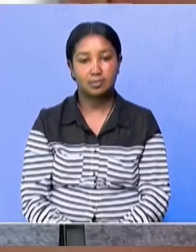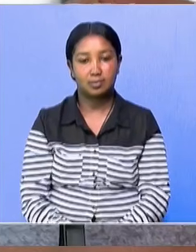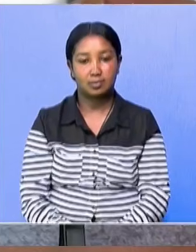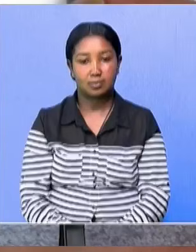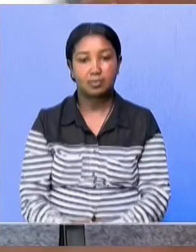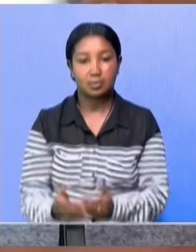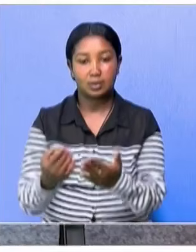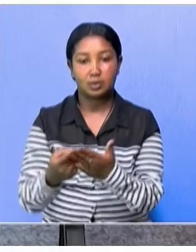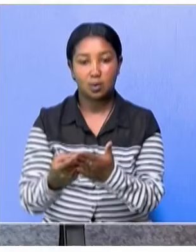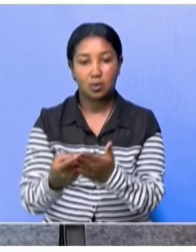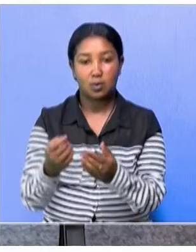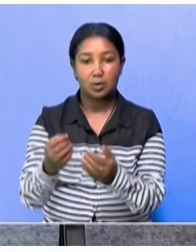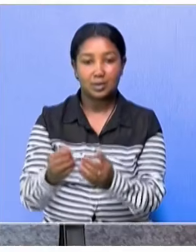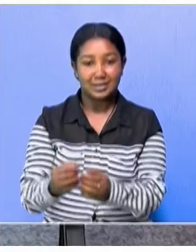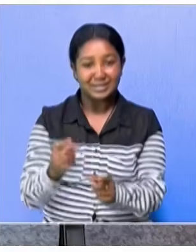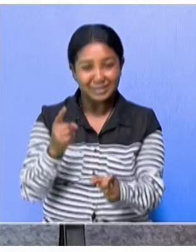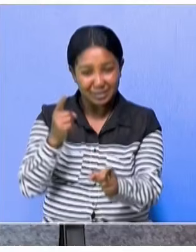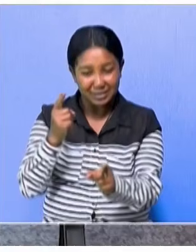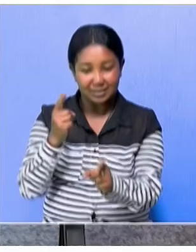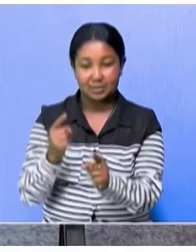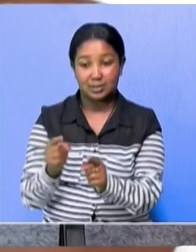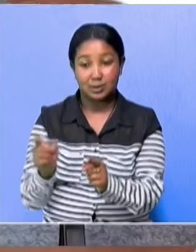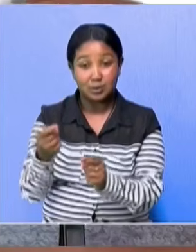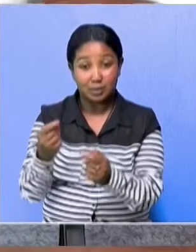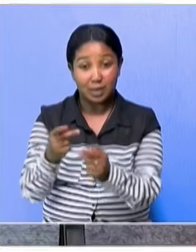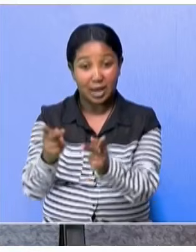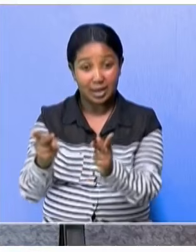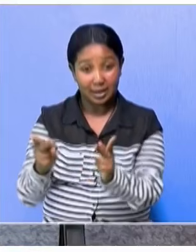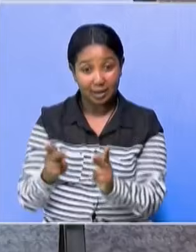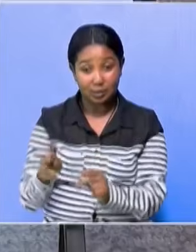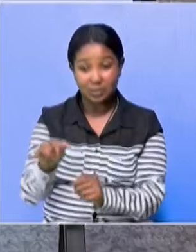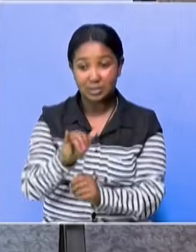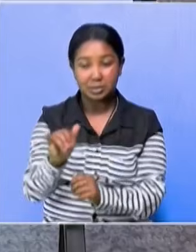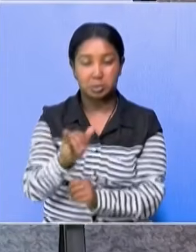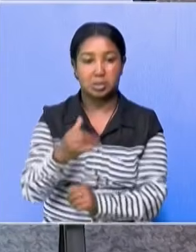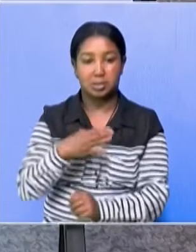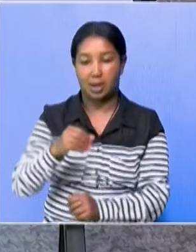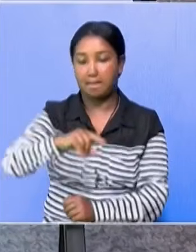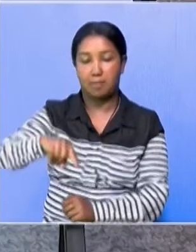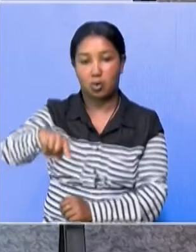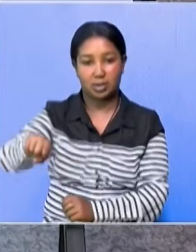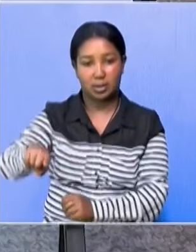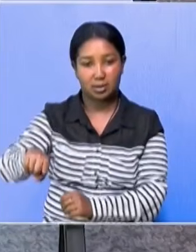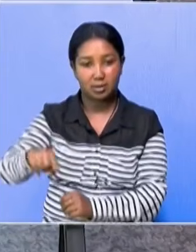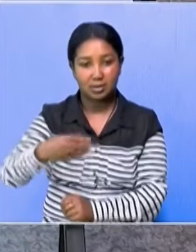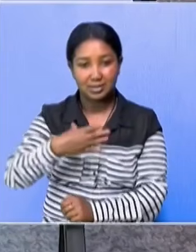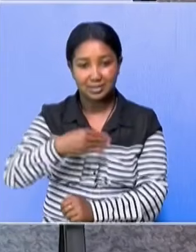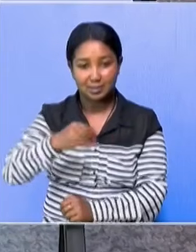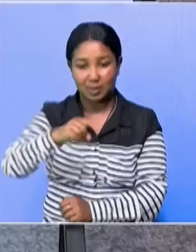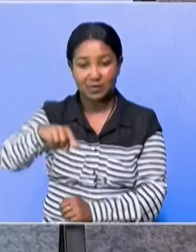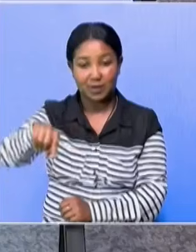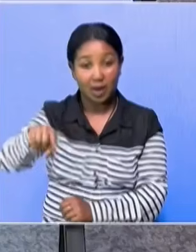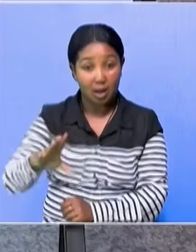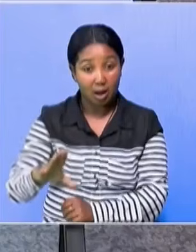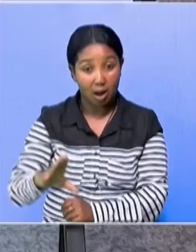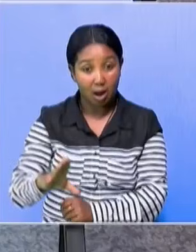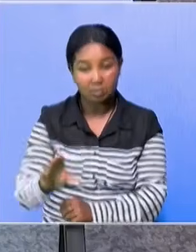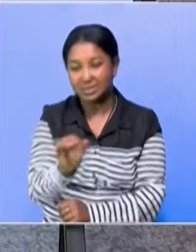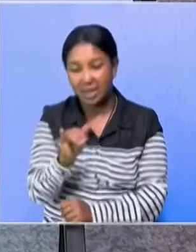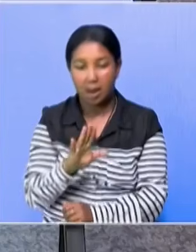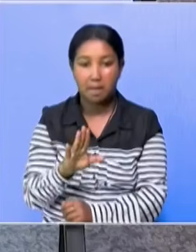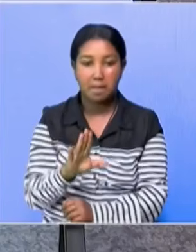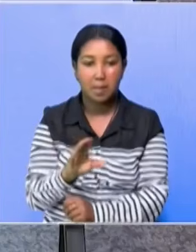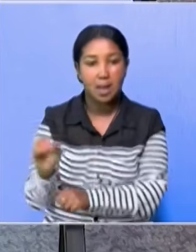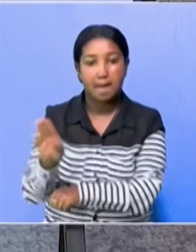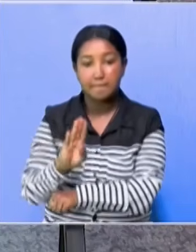That is crosswalk, specific area that is similar with zebra crossing, right? Yeah, specific area which allows to cross